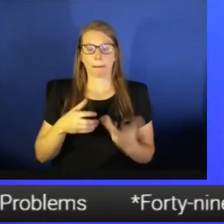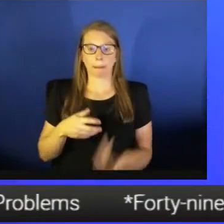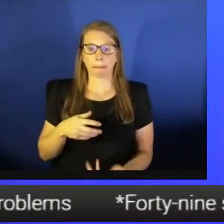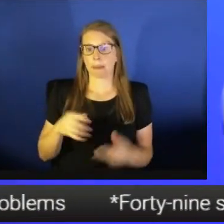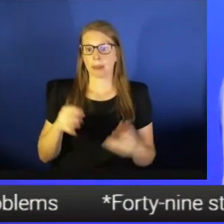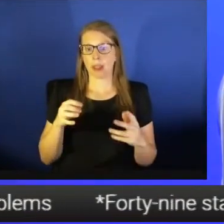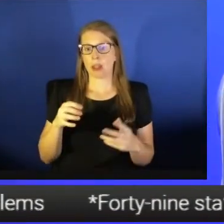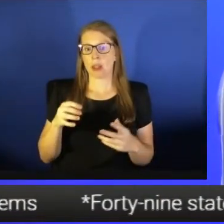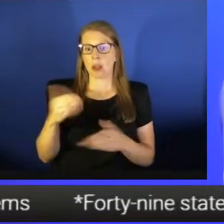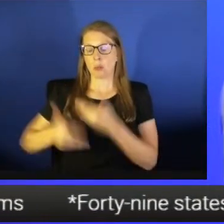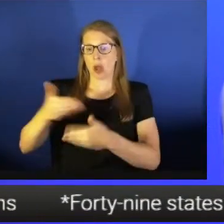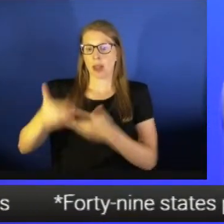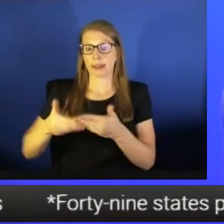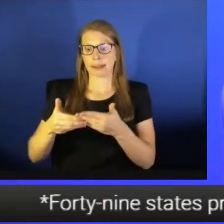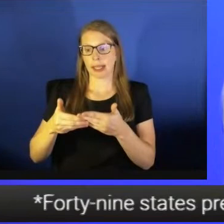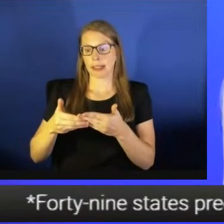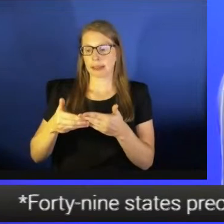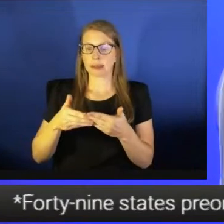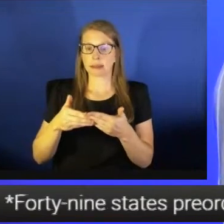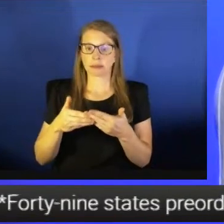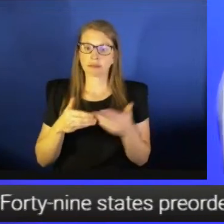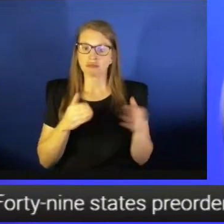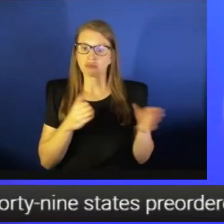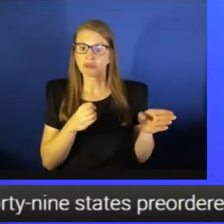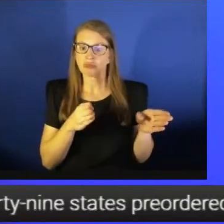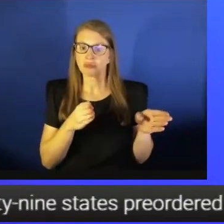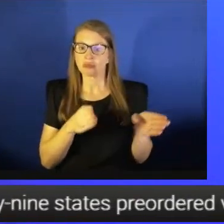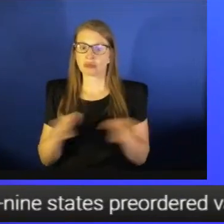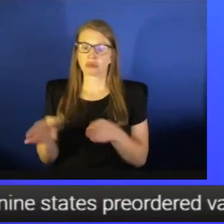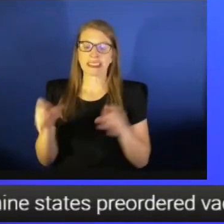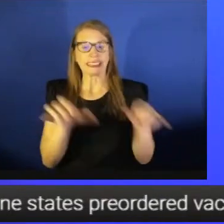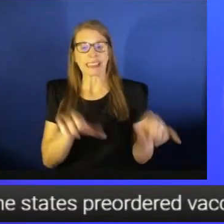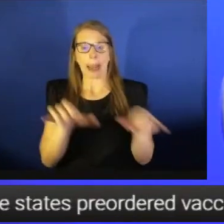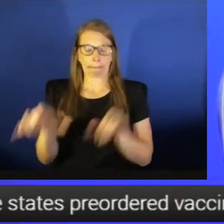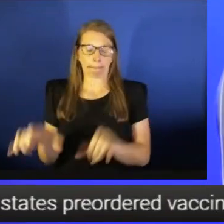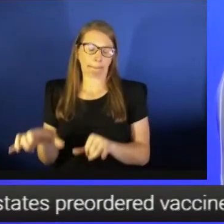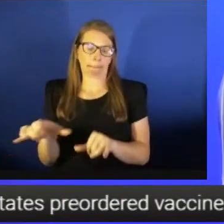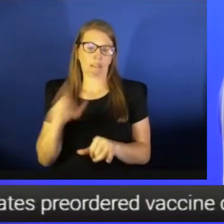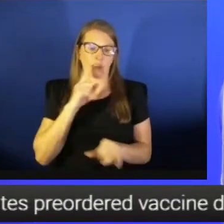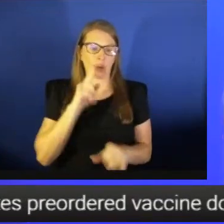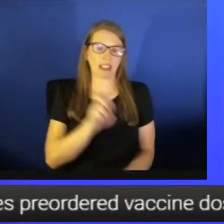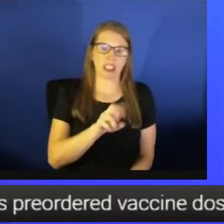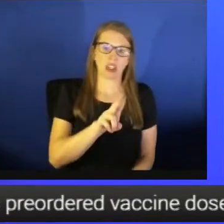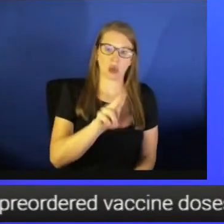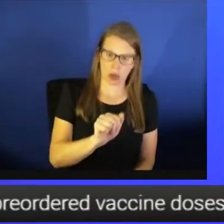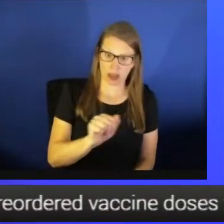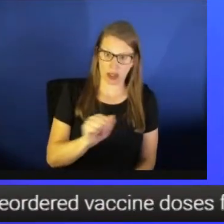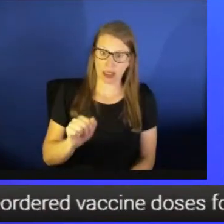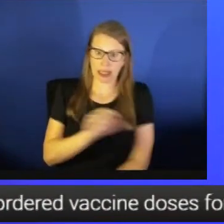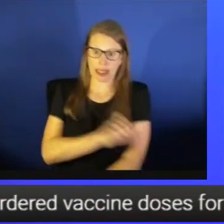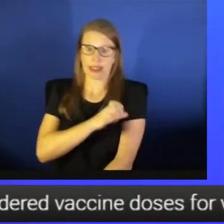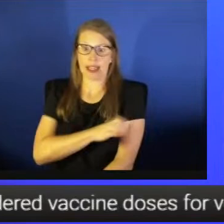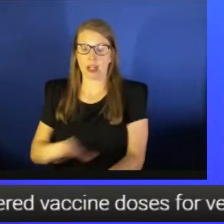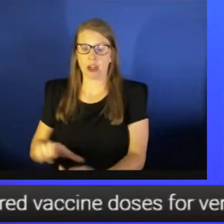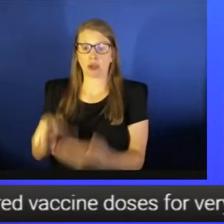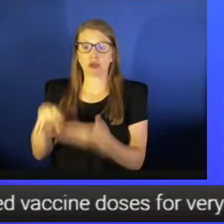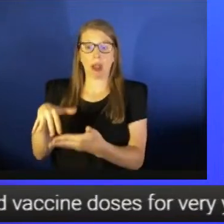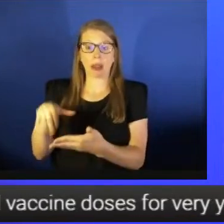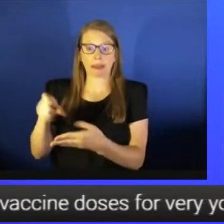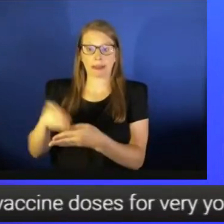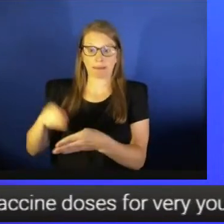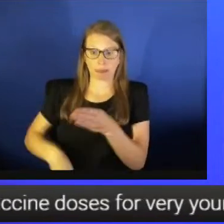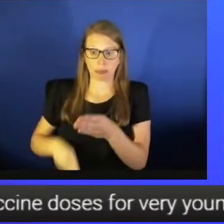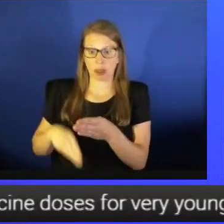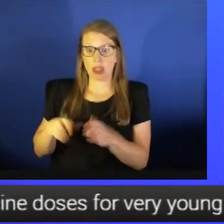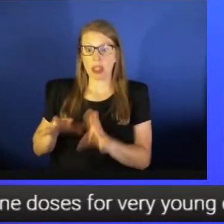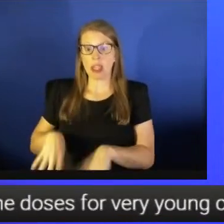vaccines that we've given emergency use authorization to. Basically, the clinical trials have to be complete, and it takes a little while to